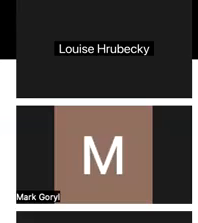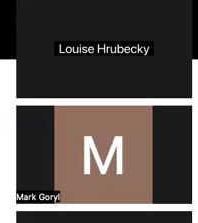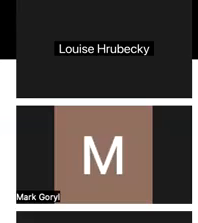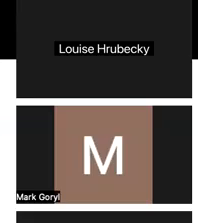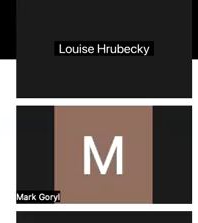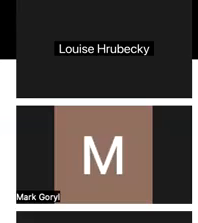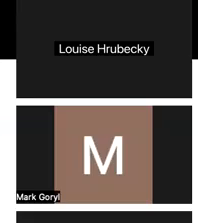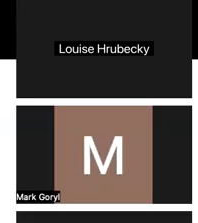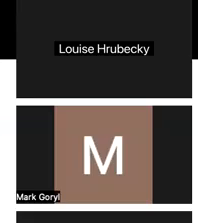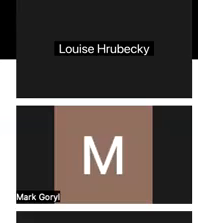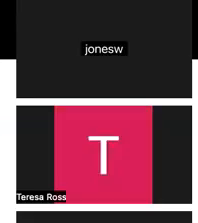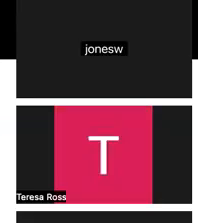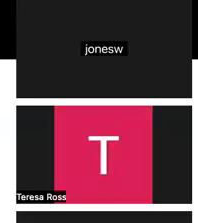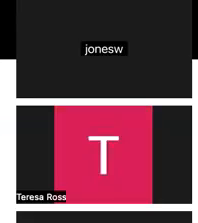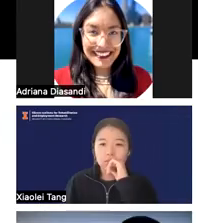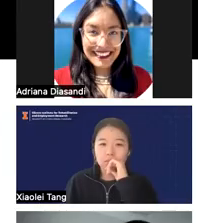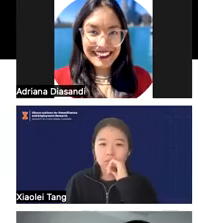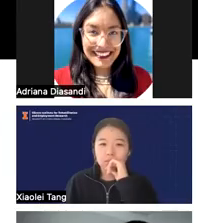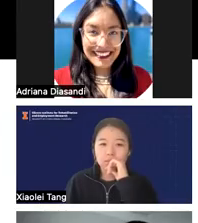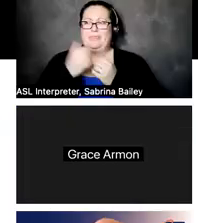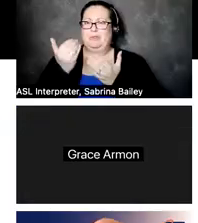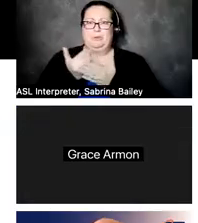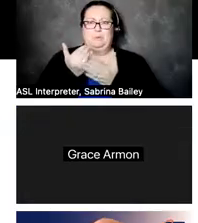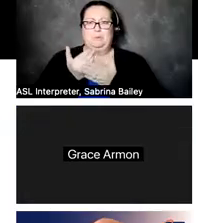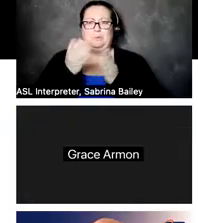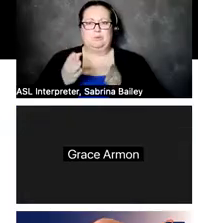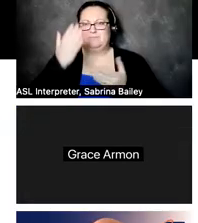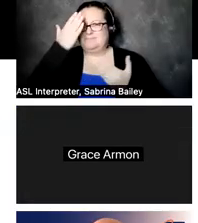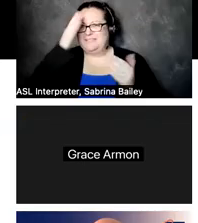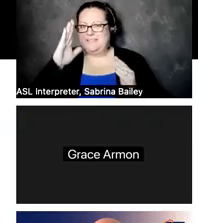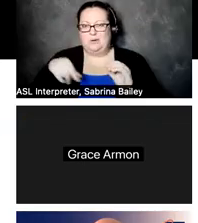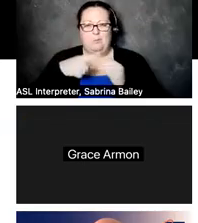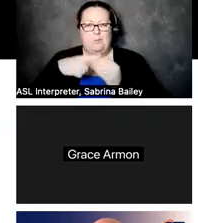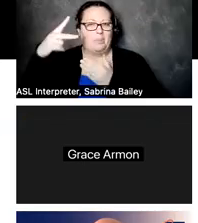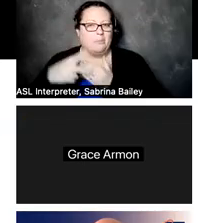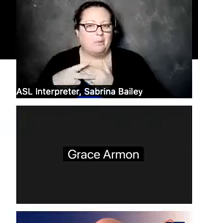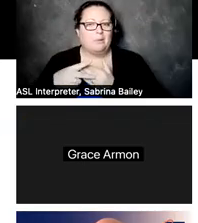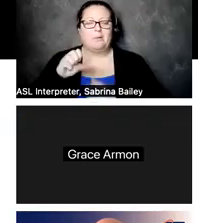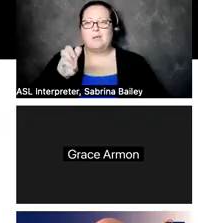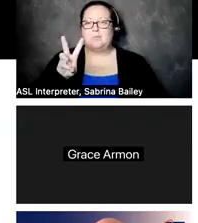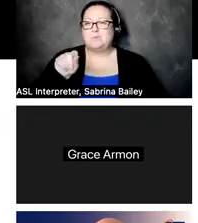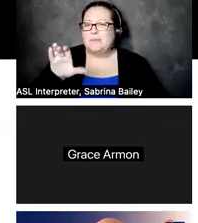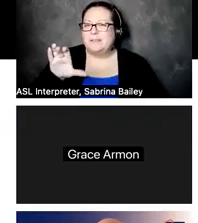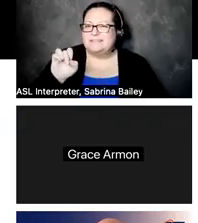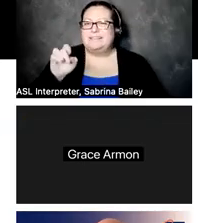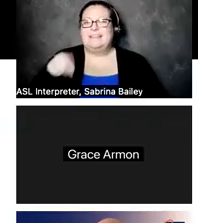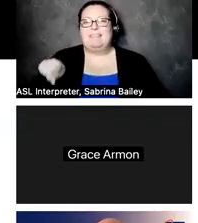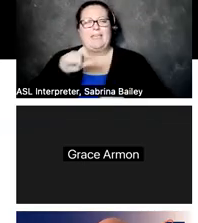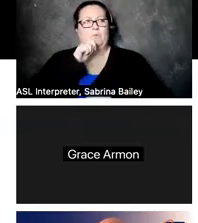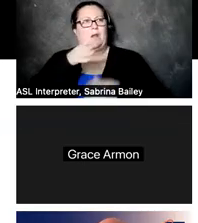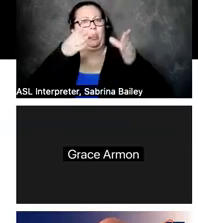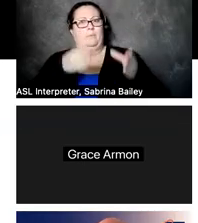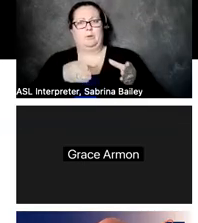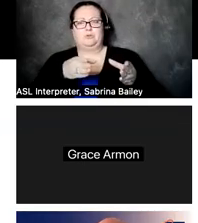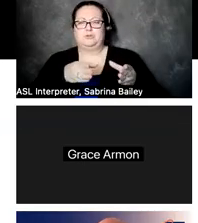a regular sit-down interview with someone who kind of wasn't aware of the program, SWTCIE, that they weren't the person that made the